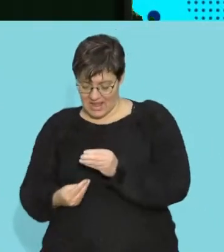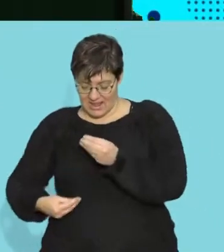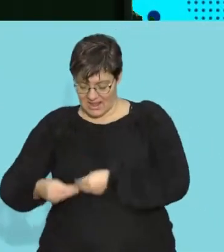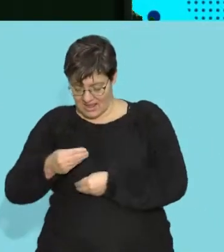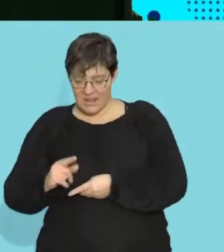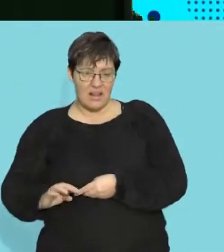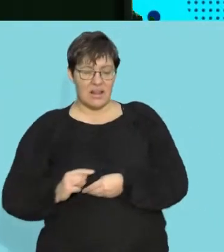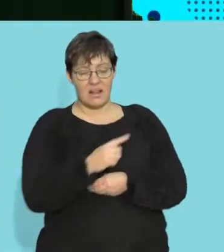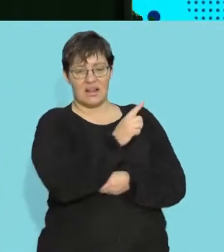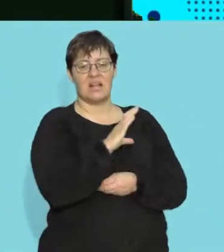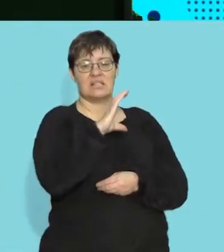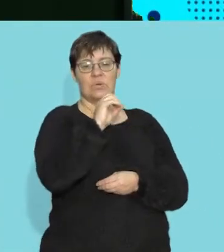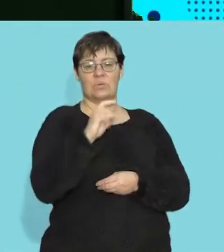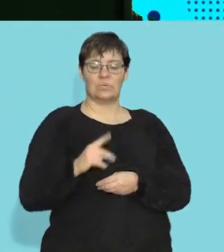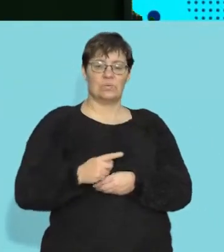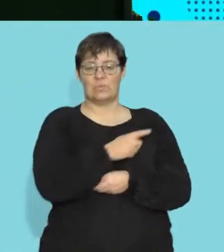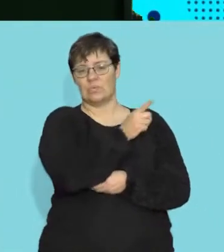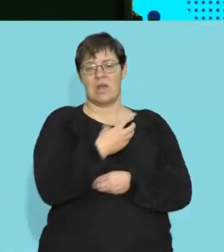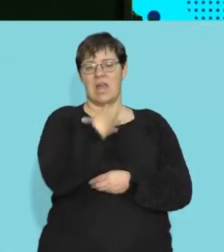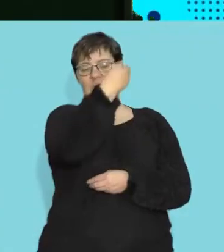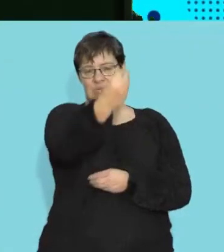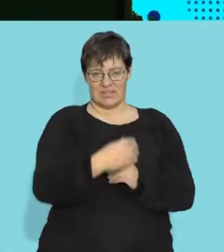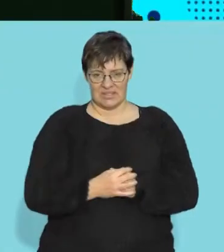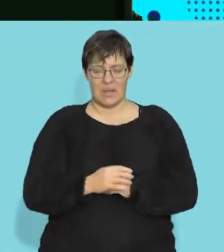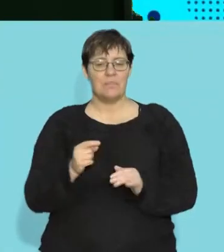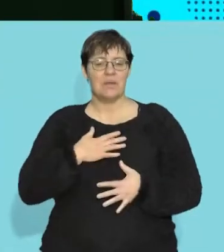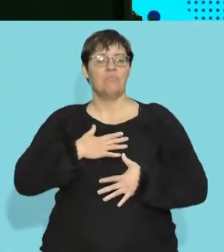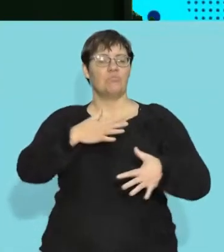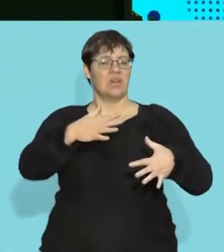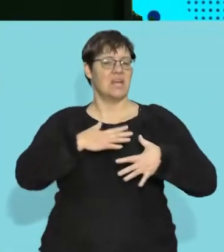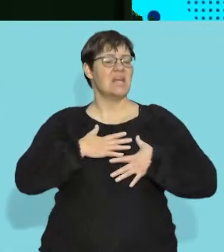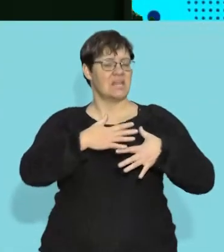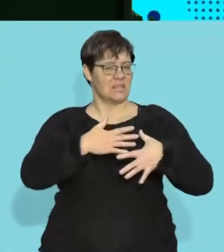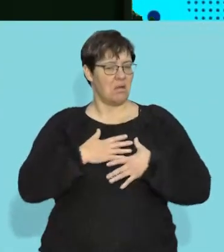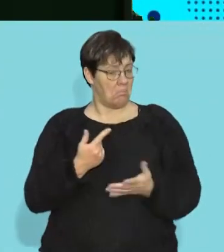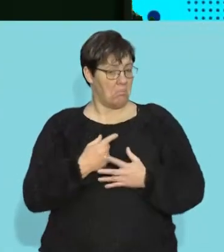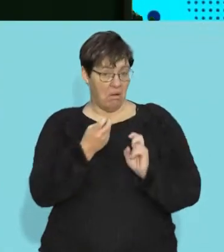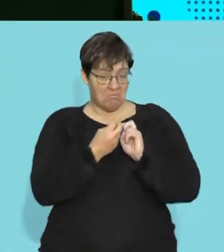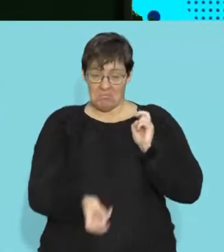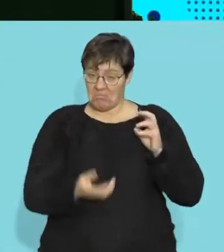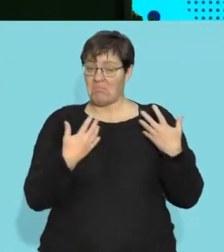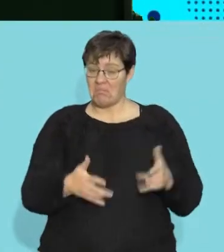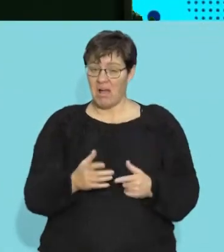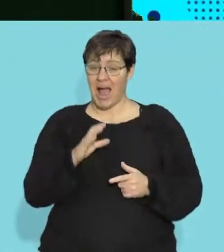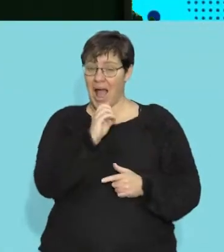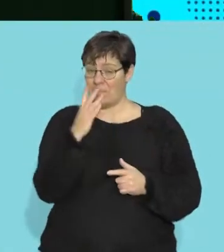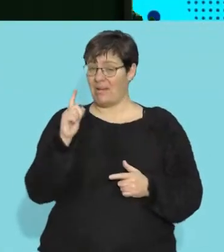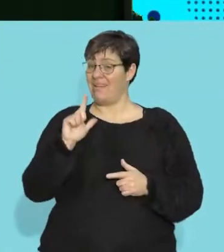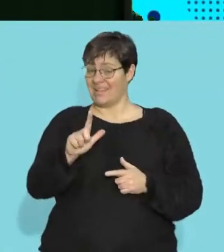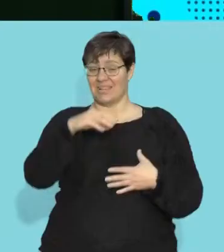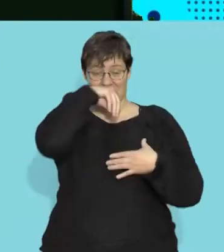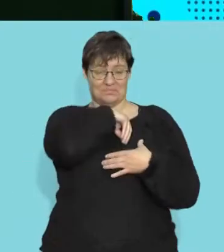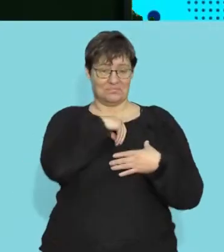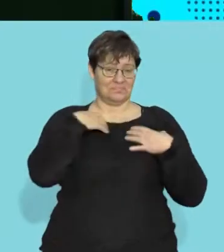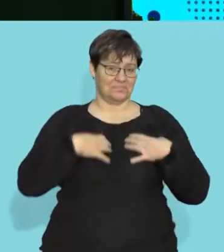looked at how much we breathe. And we were staggered by the volumes, the liters of how much our lungs are actually able to do.